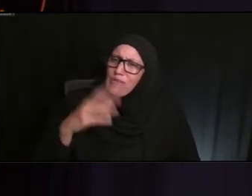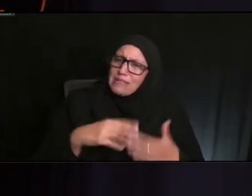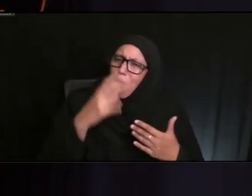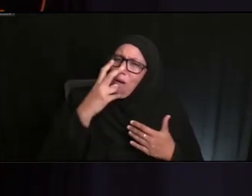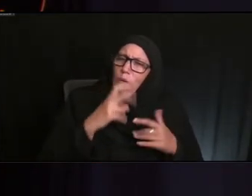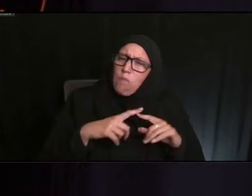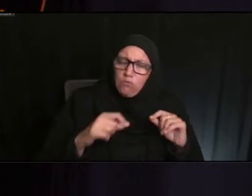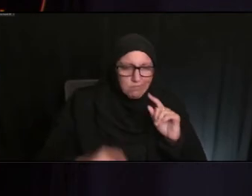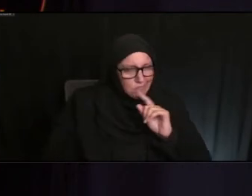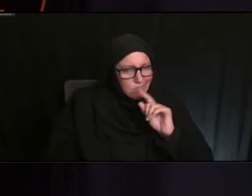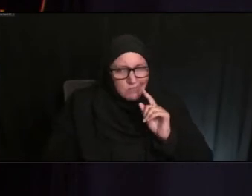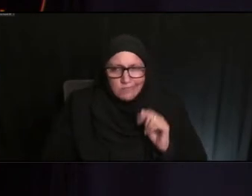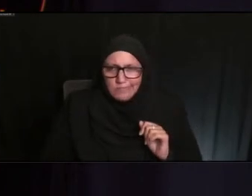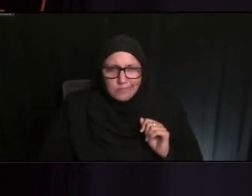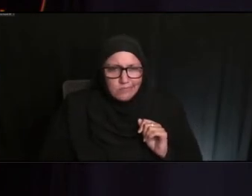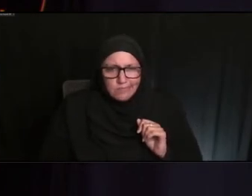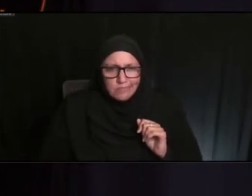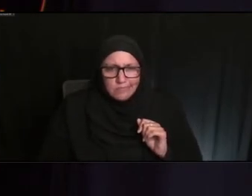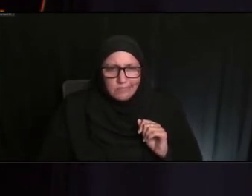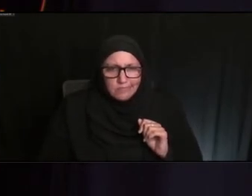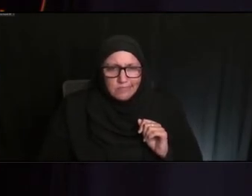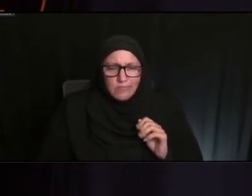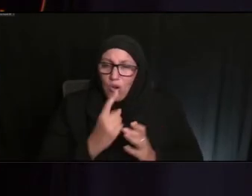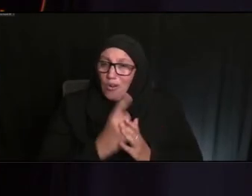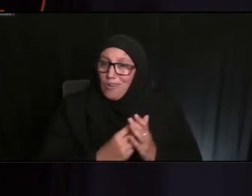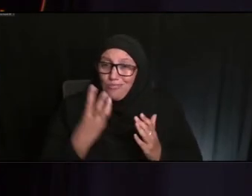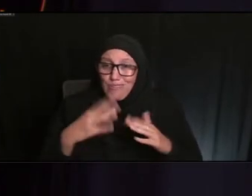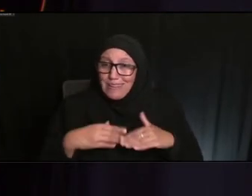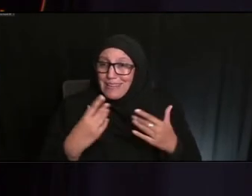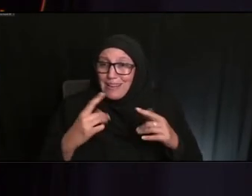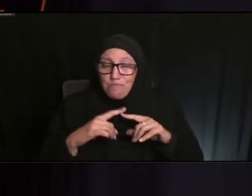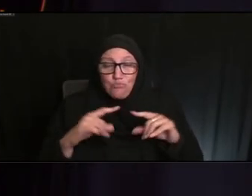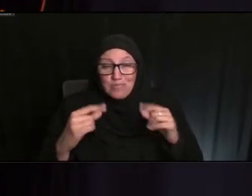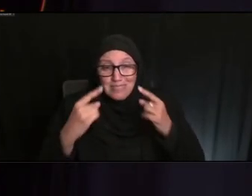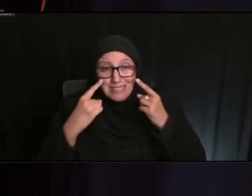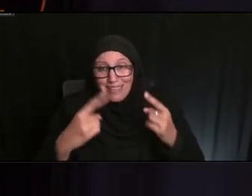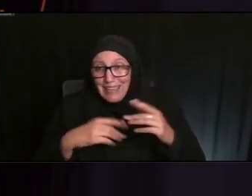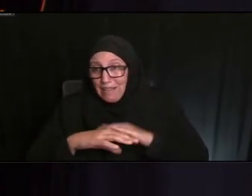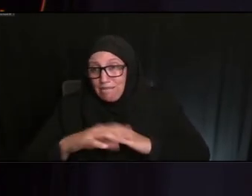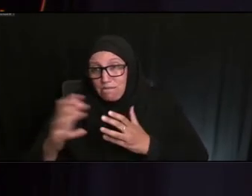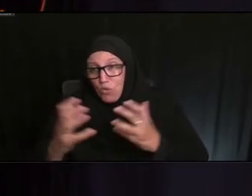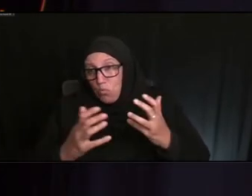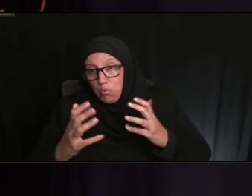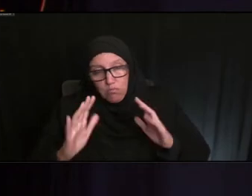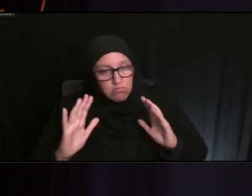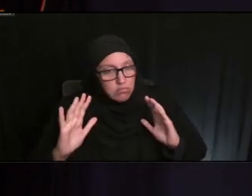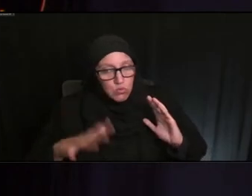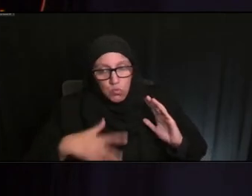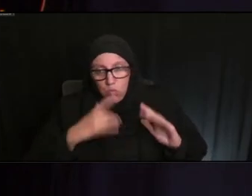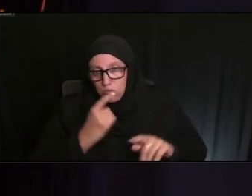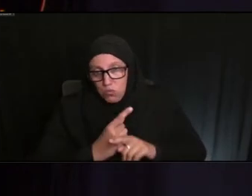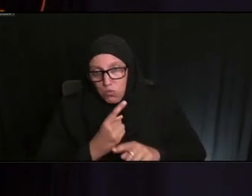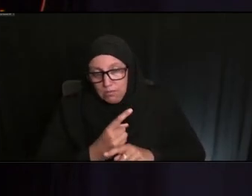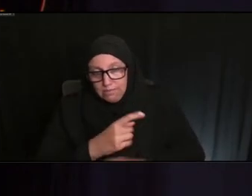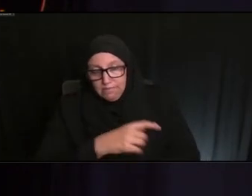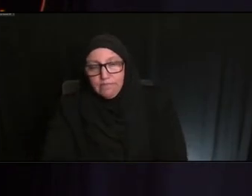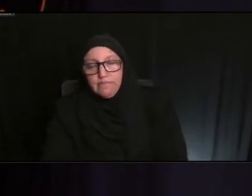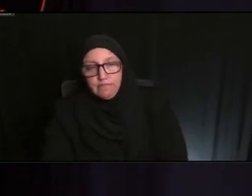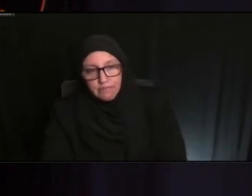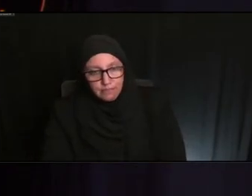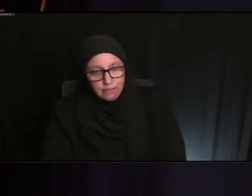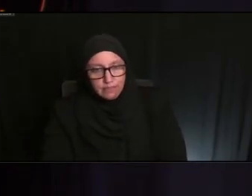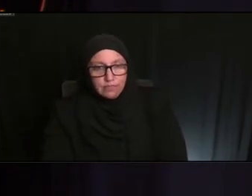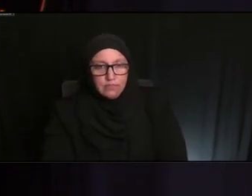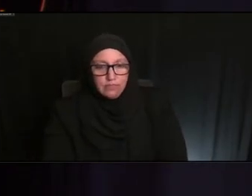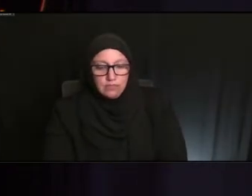You know, and the only three-day moon he's seen is probably at a football game or something, and I don't want to dwell into that. So this guy